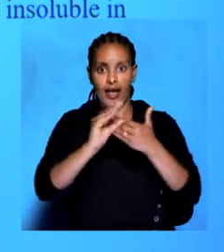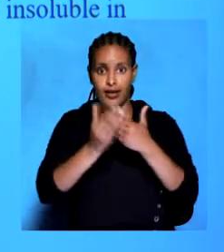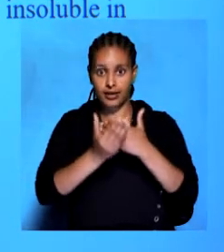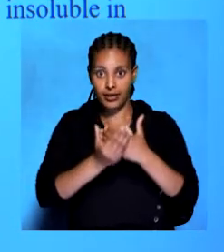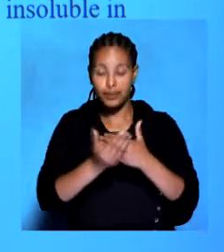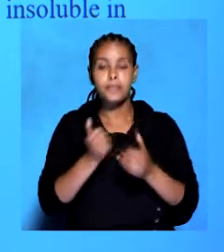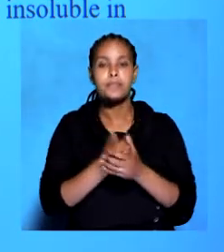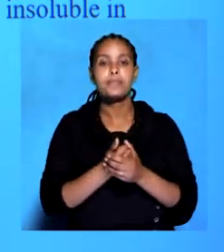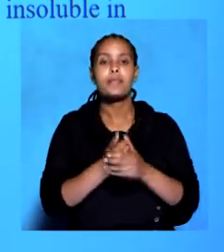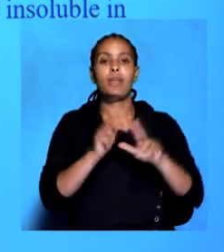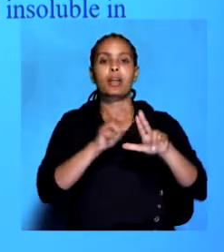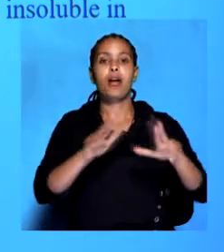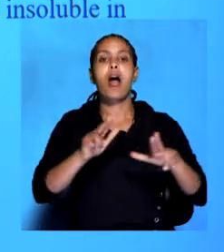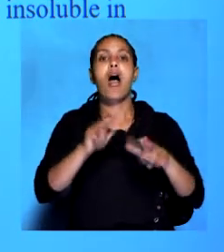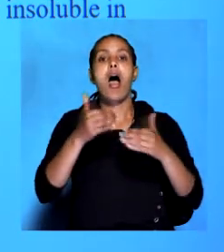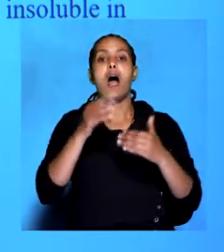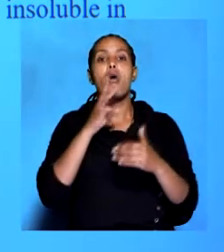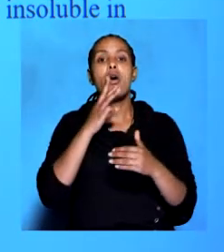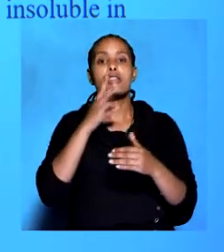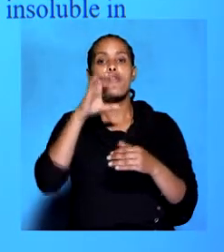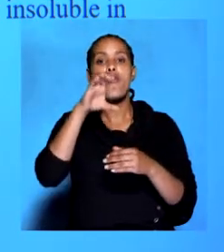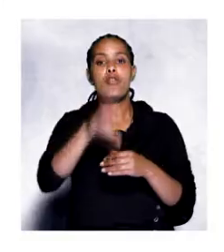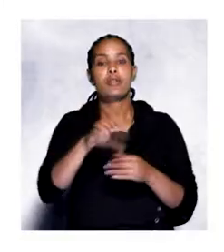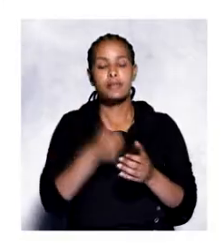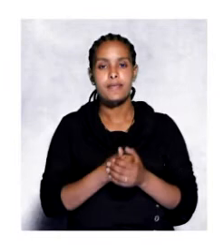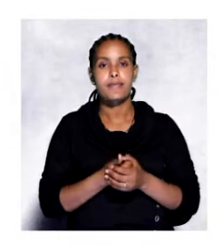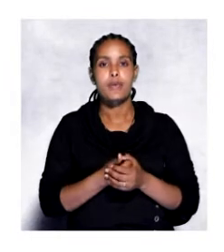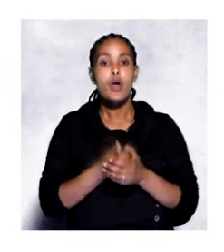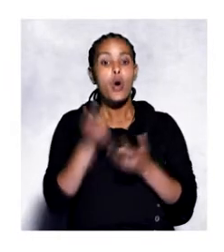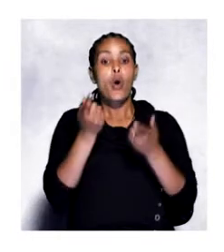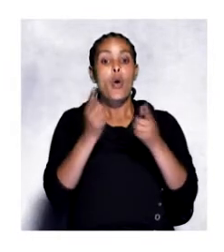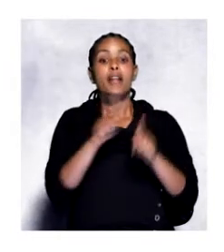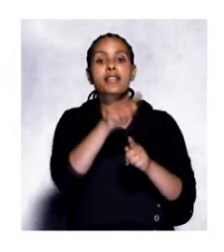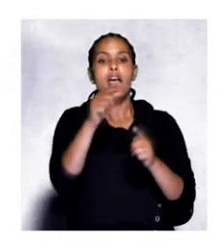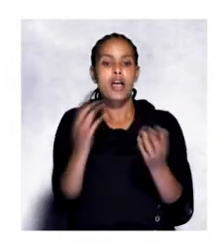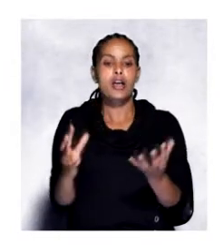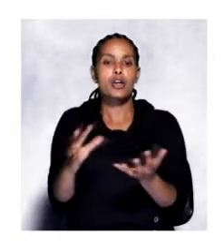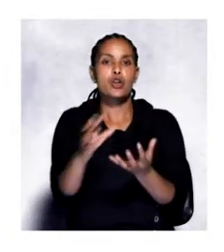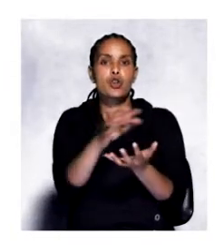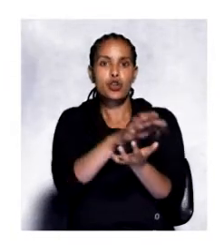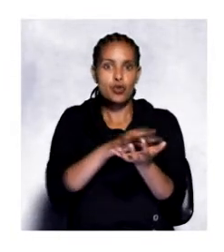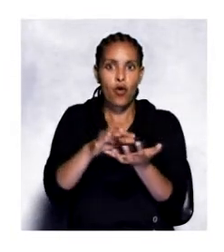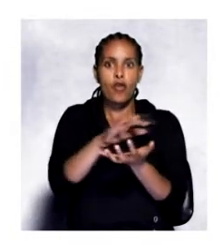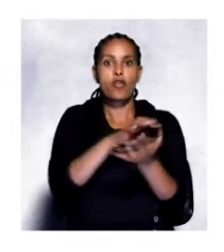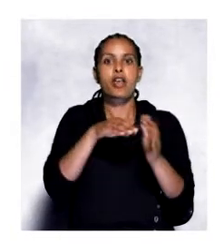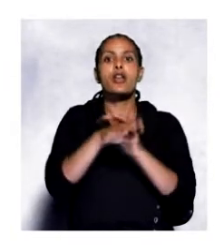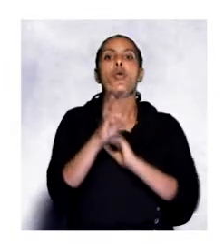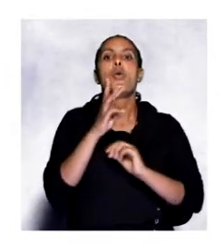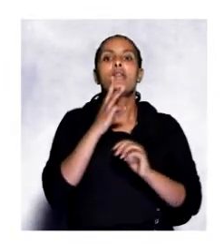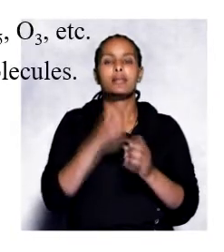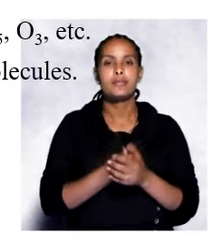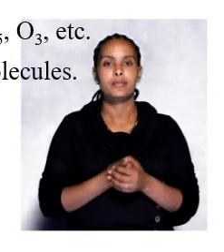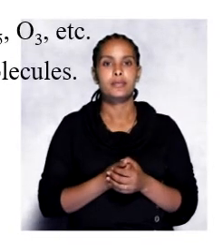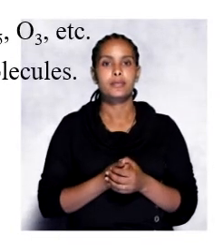in aqueous form when they dissolve in water.